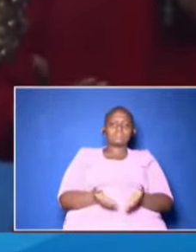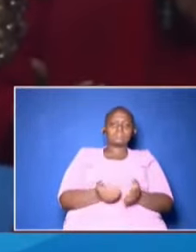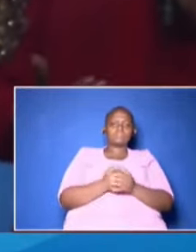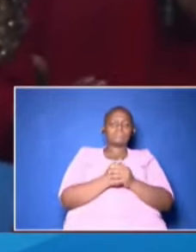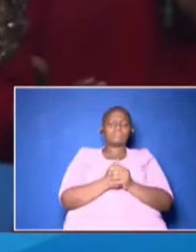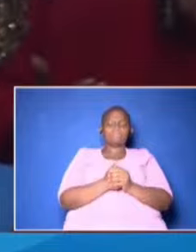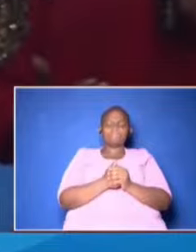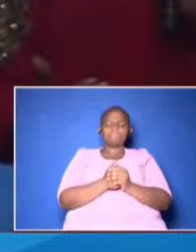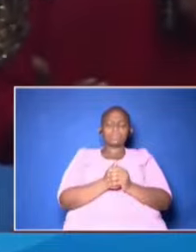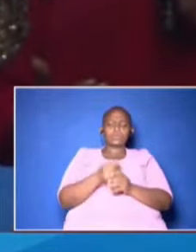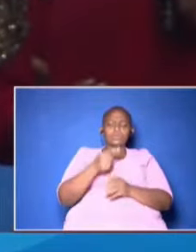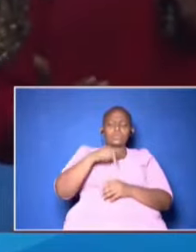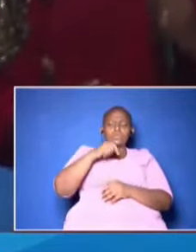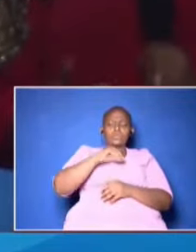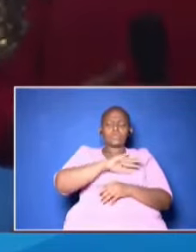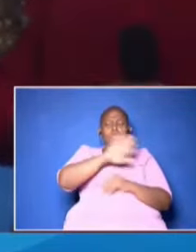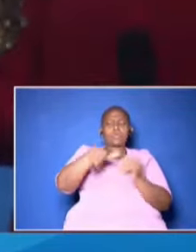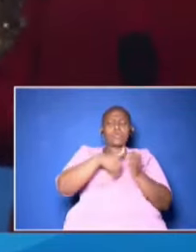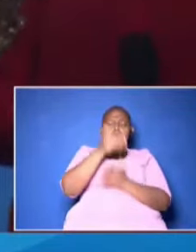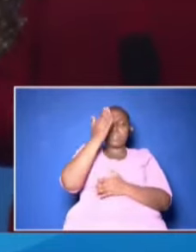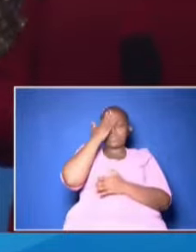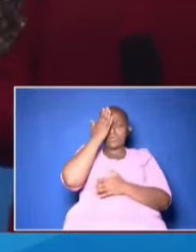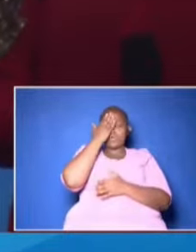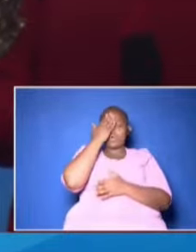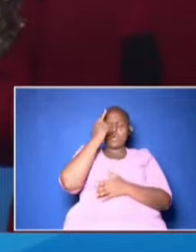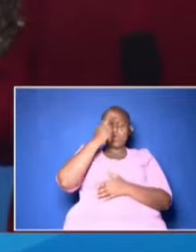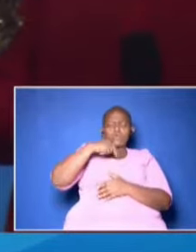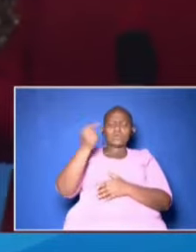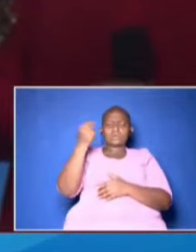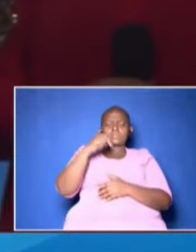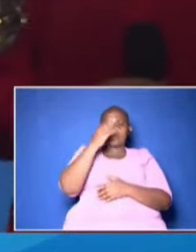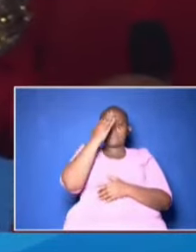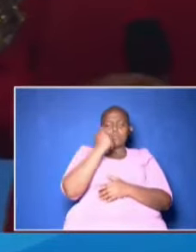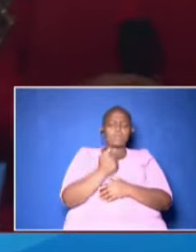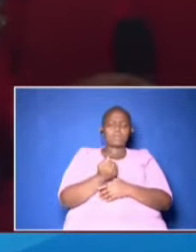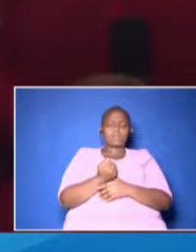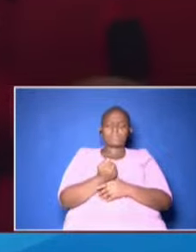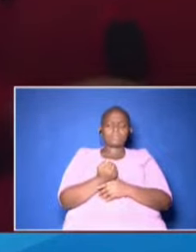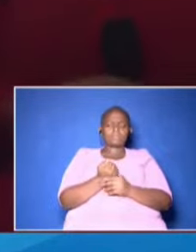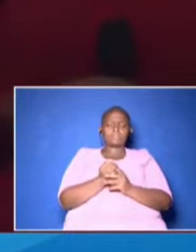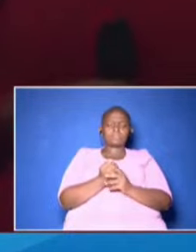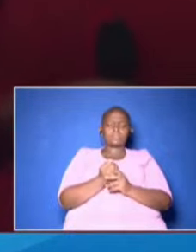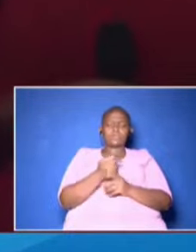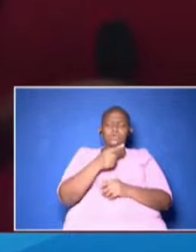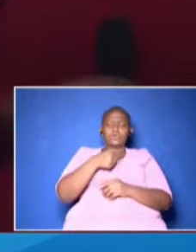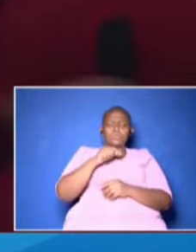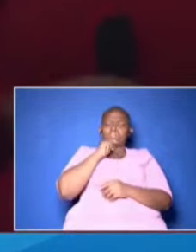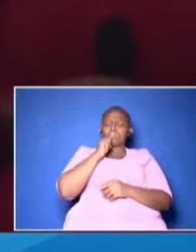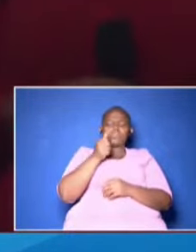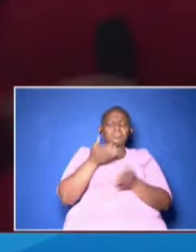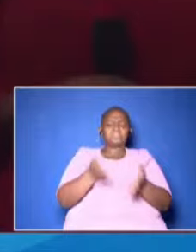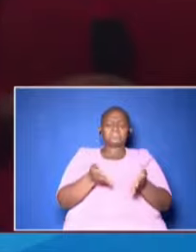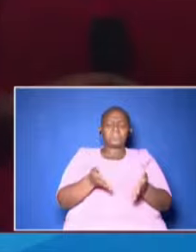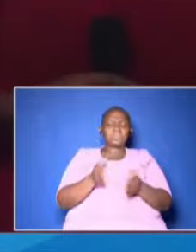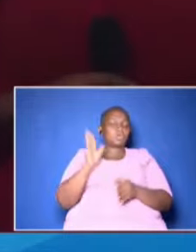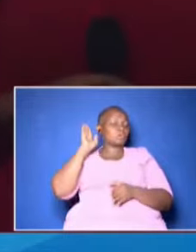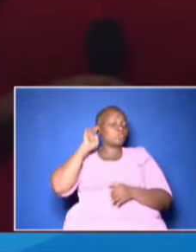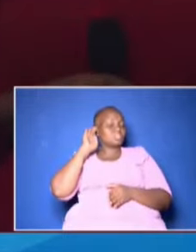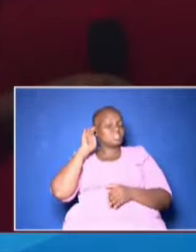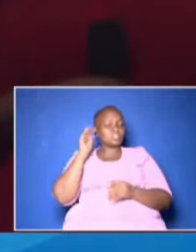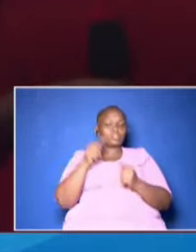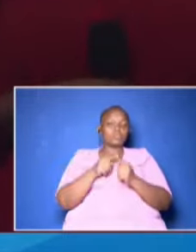well we all know why we're here we're not here to hear a